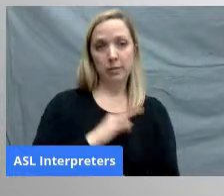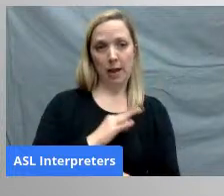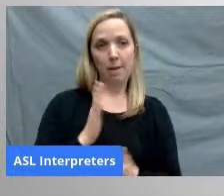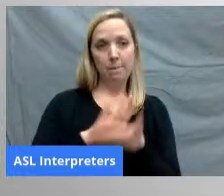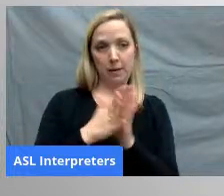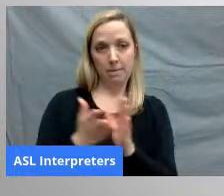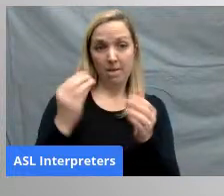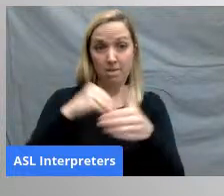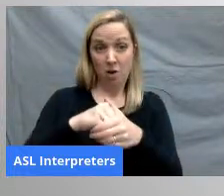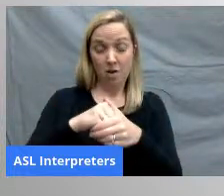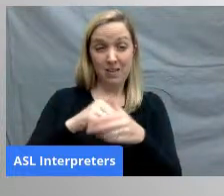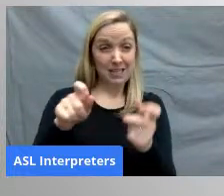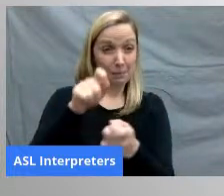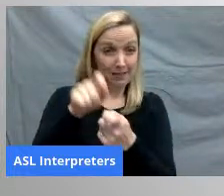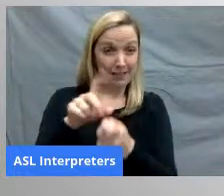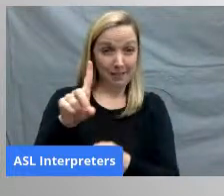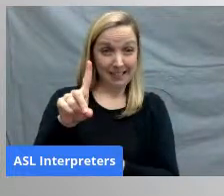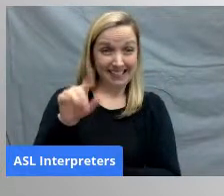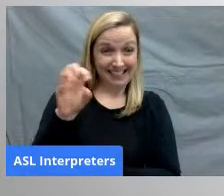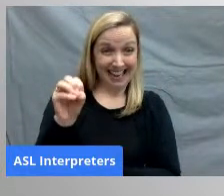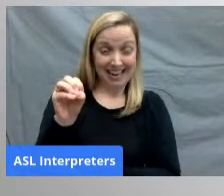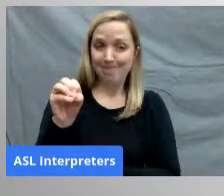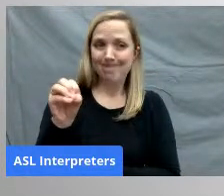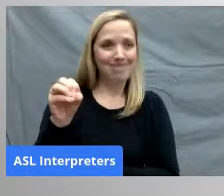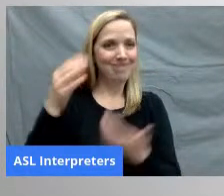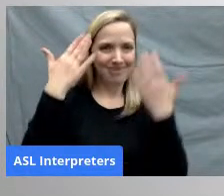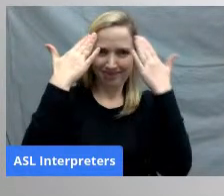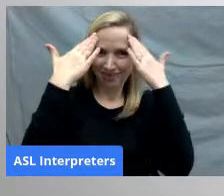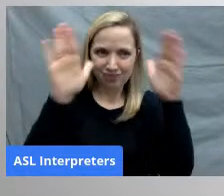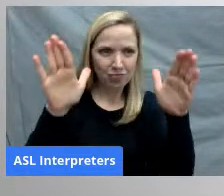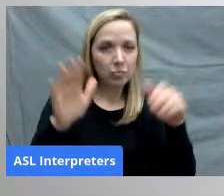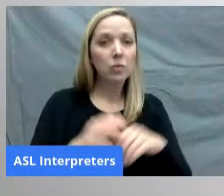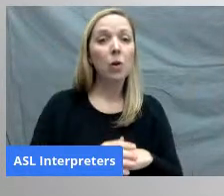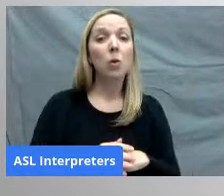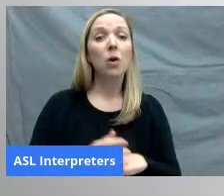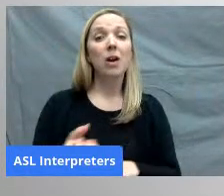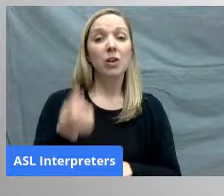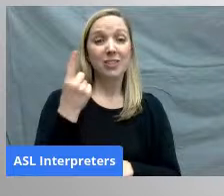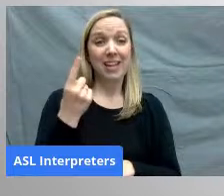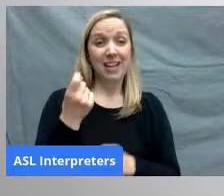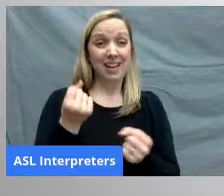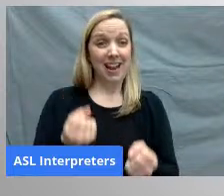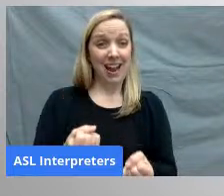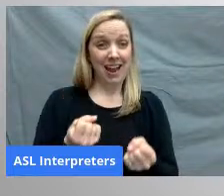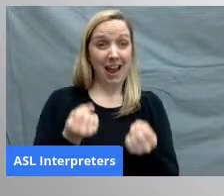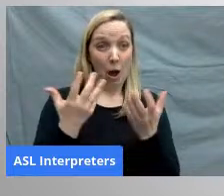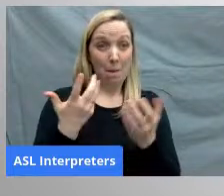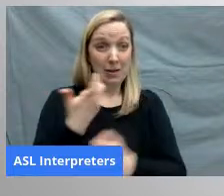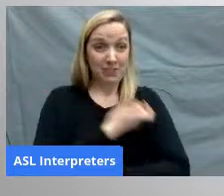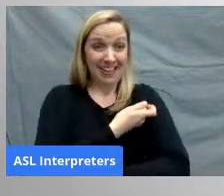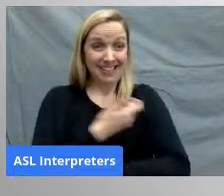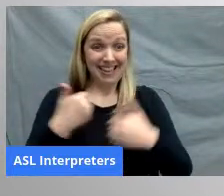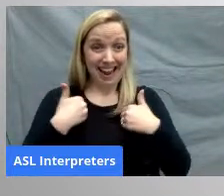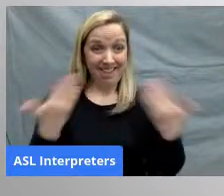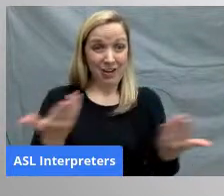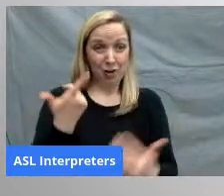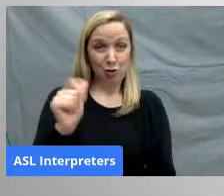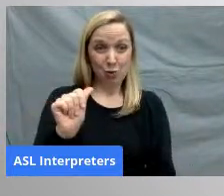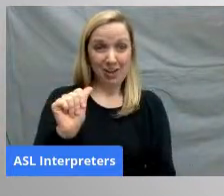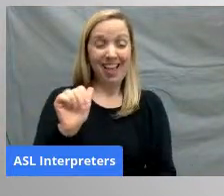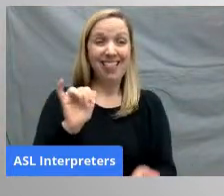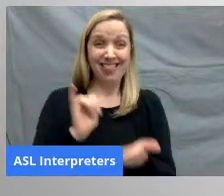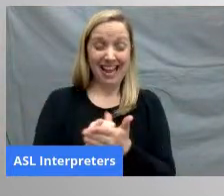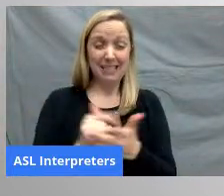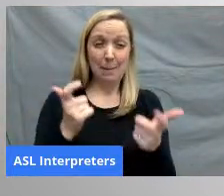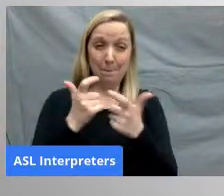unknown. The supply chain issue in Georgia is a current barrier. That being